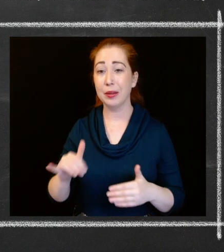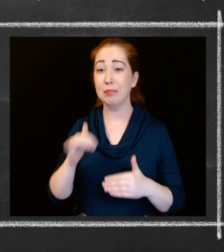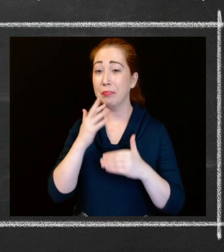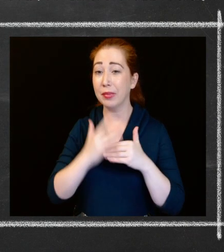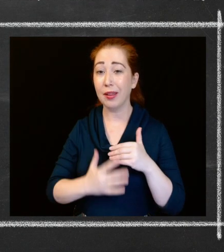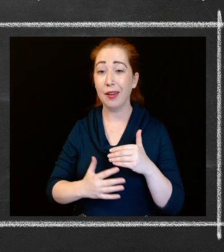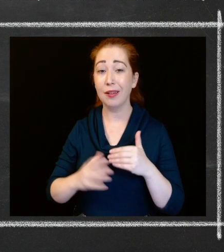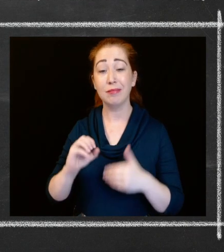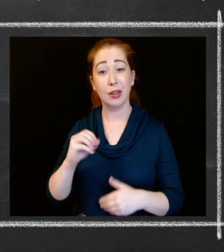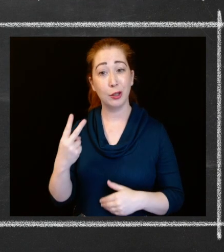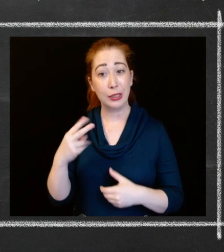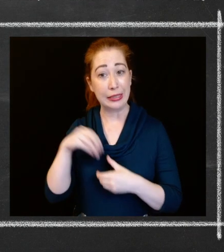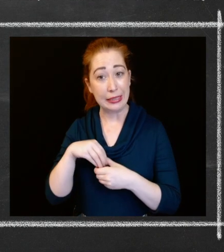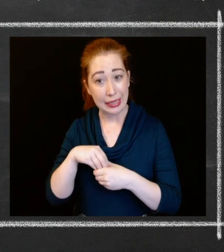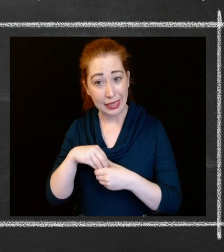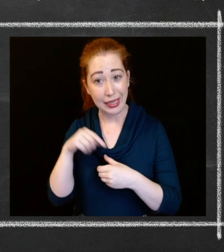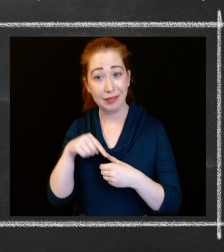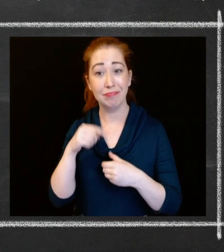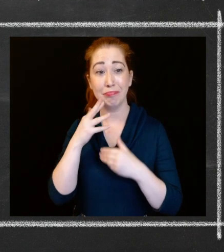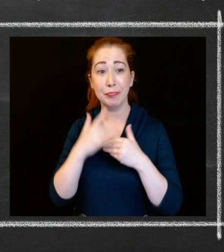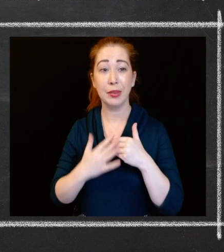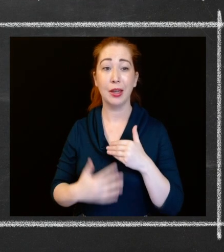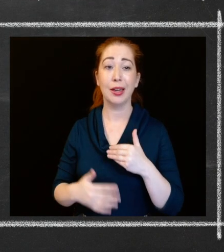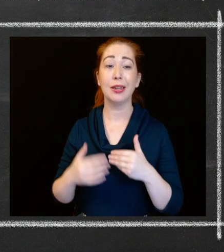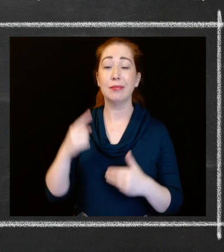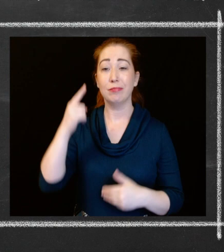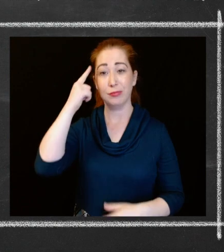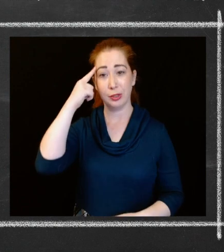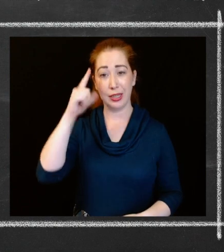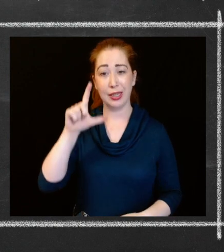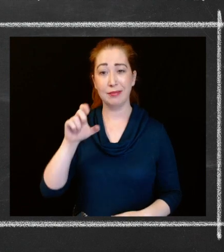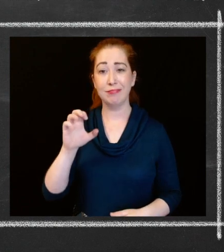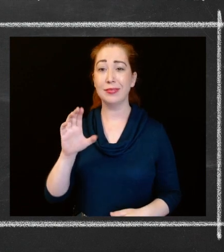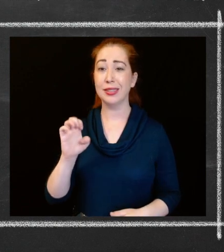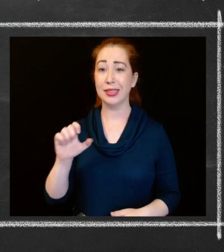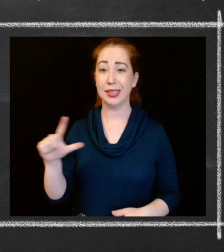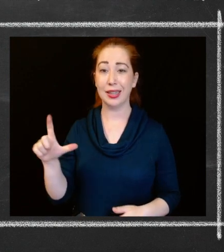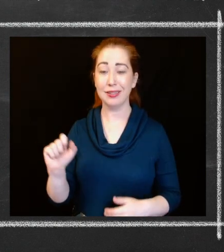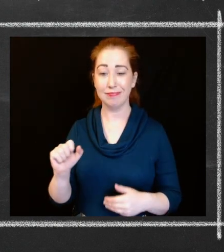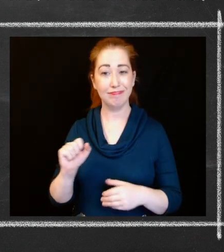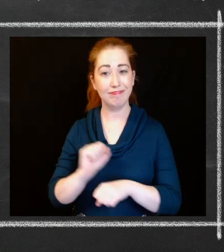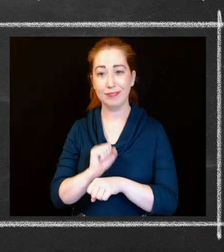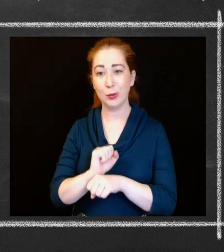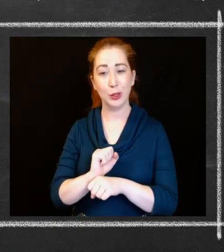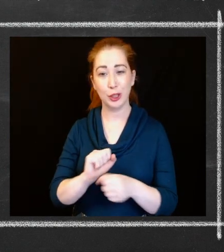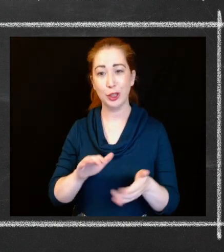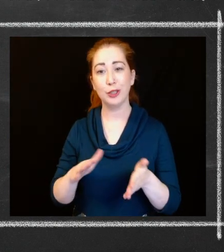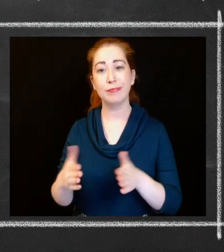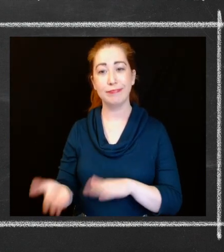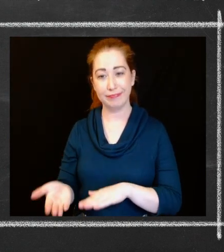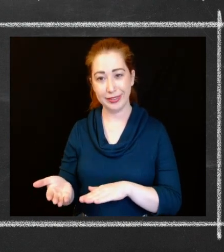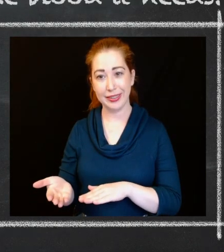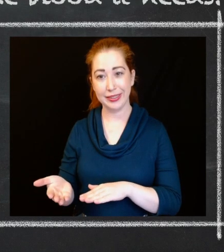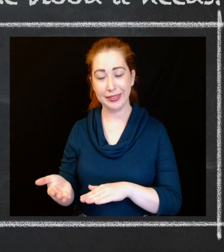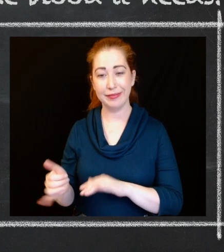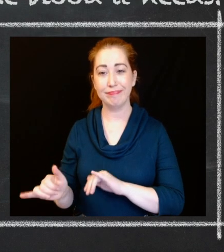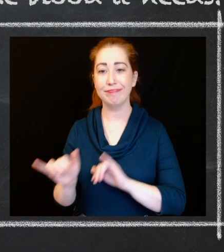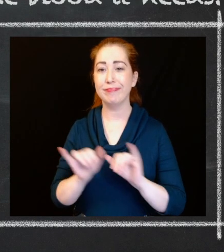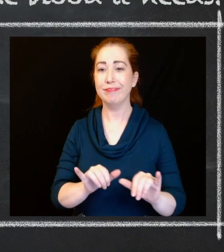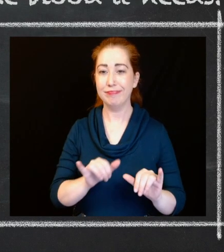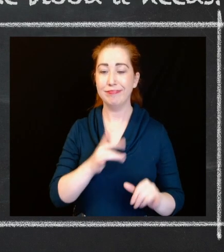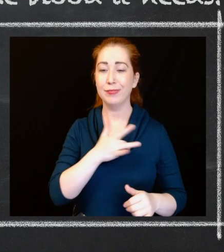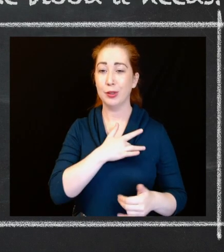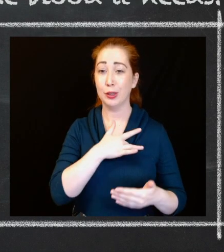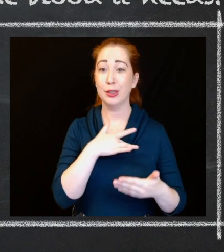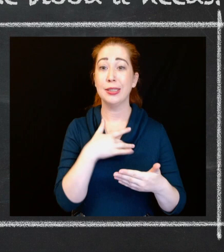Without that blood and the oxygen inside the blood, brain cells cannot work and will die. In